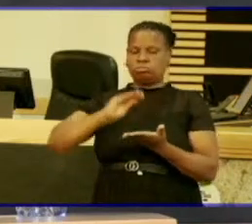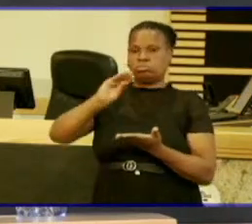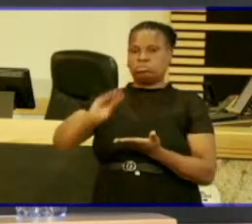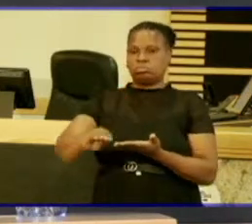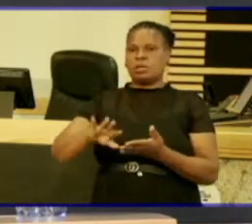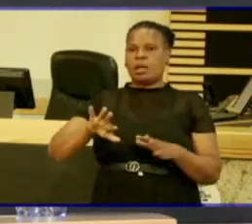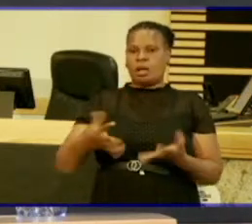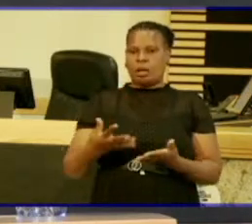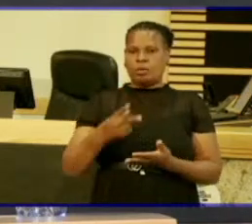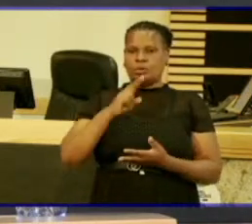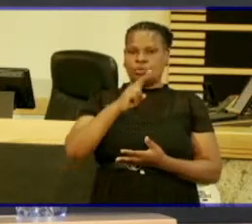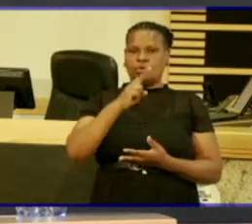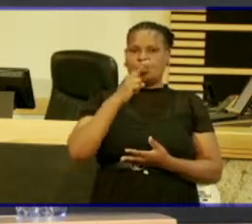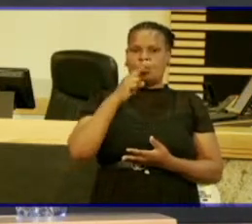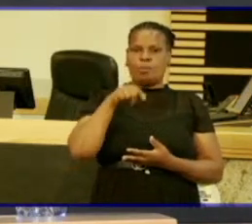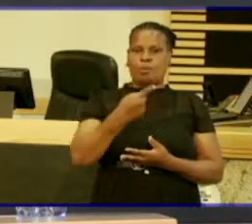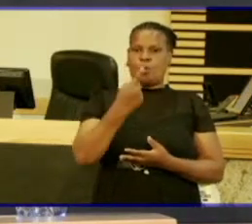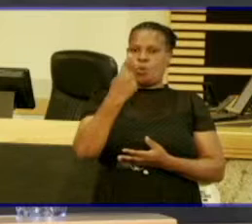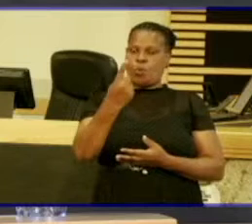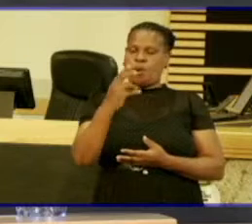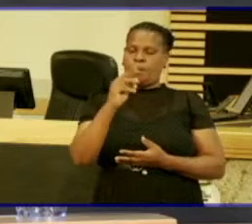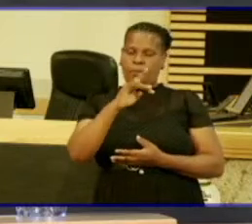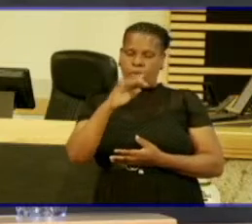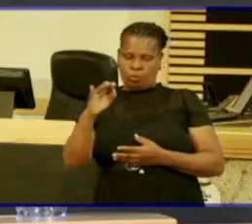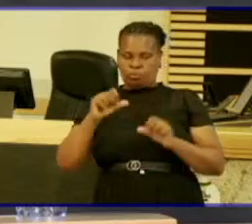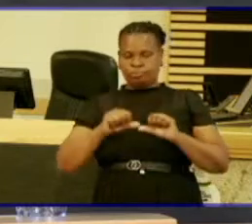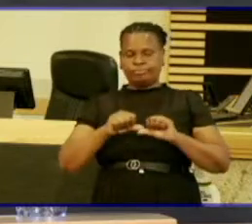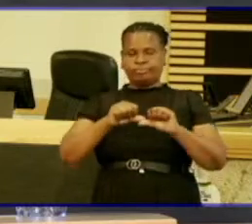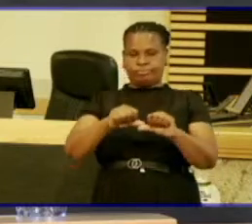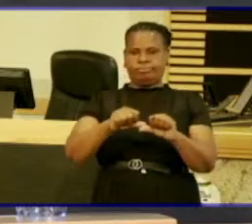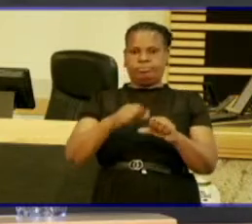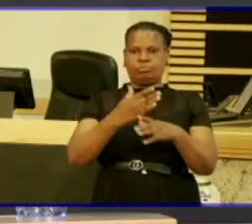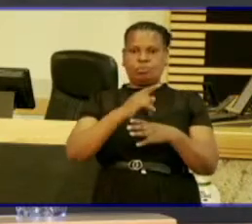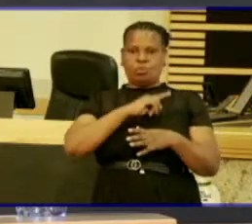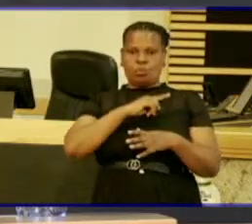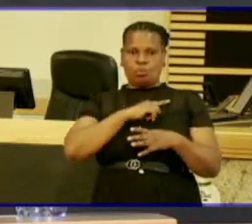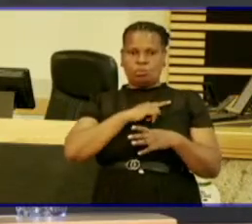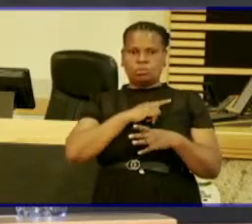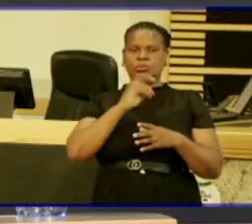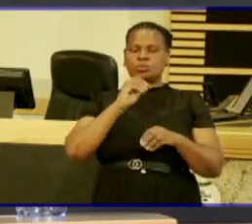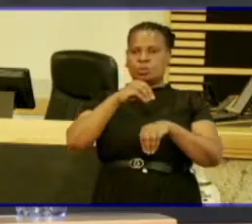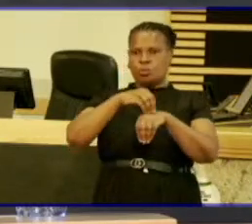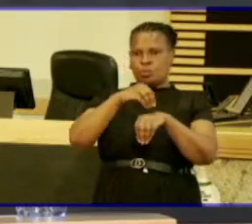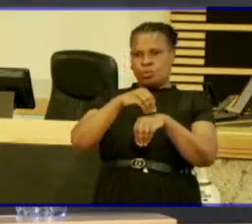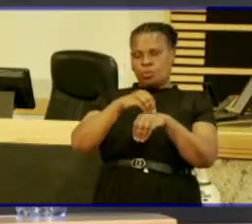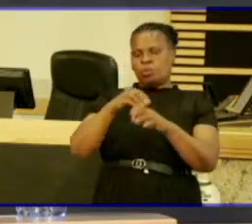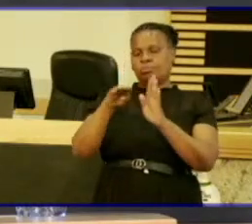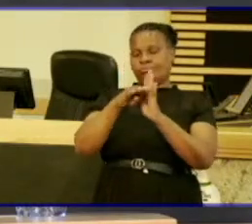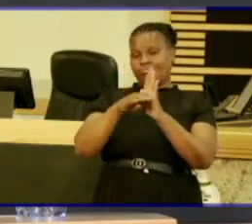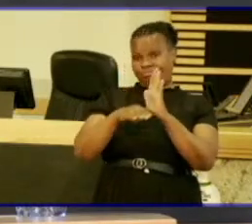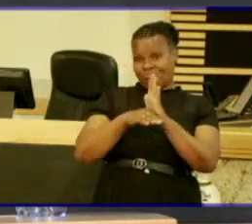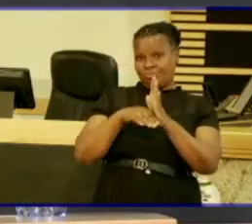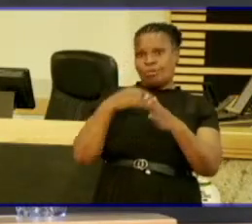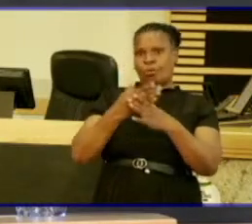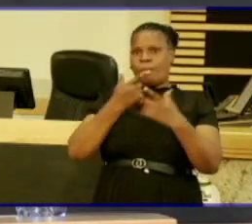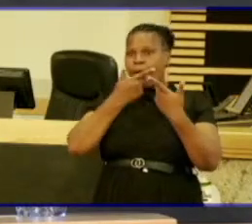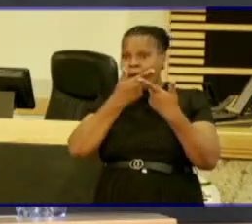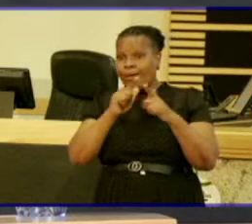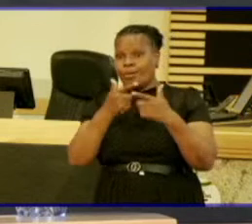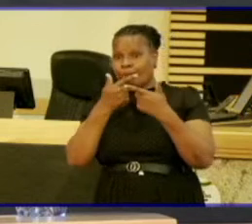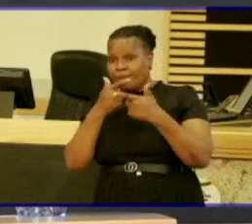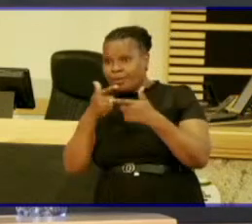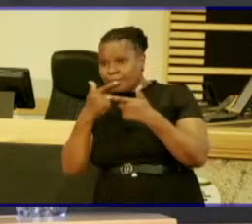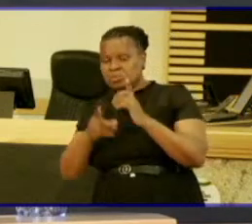million. In promoting our heritage, we will continue with our multilingual program for the development of our languages, including